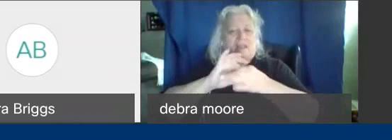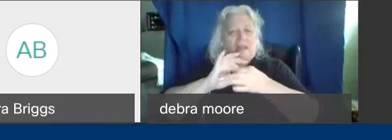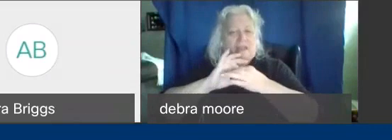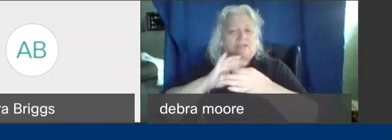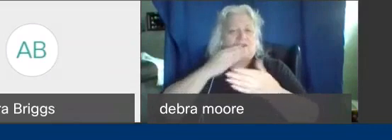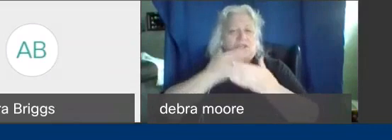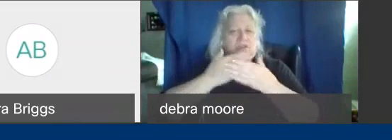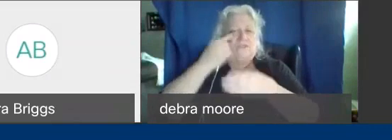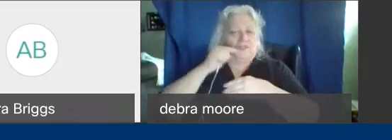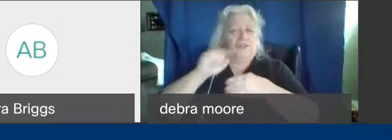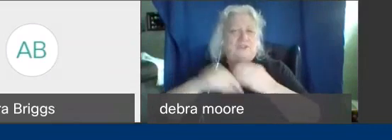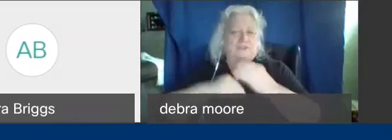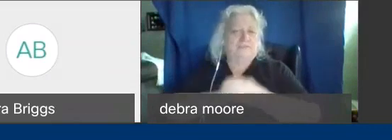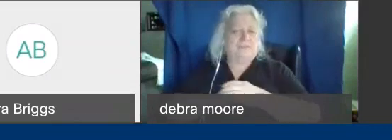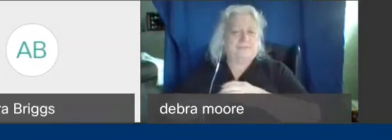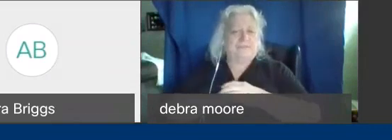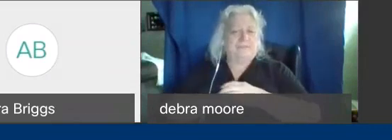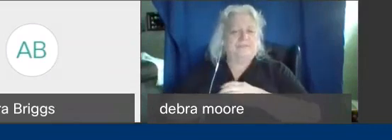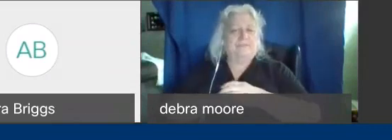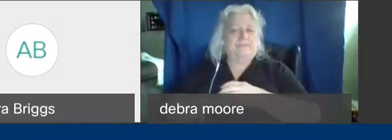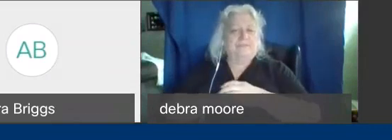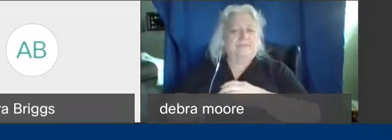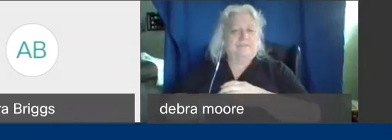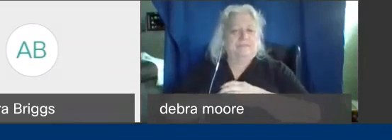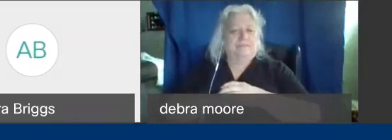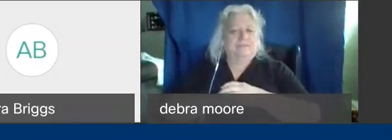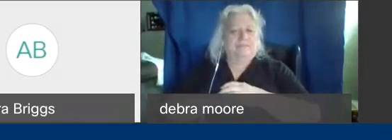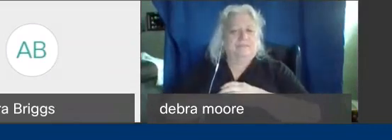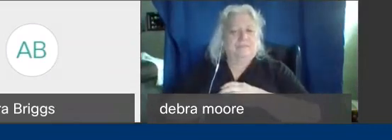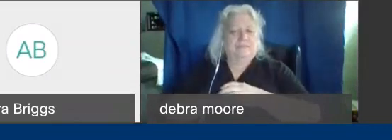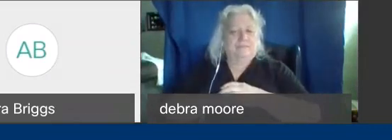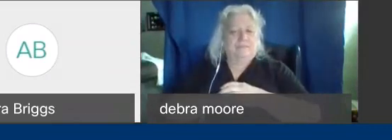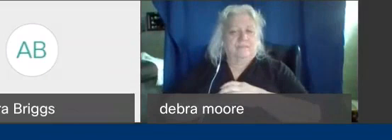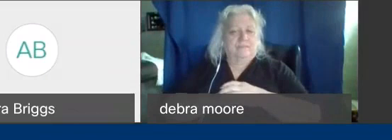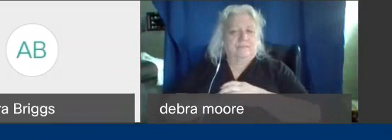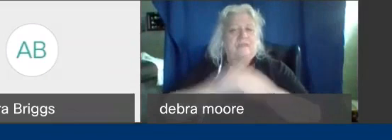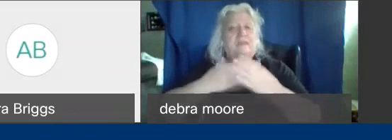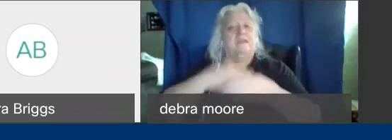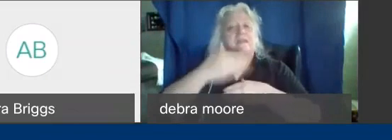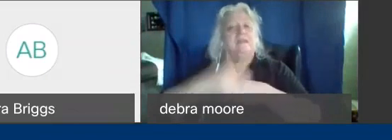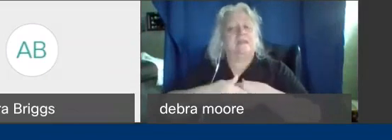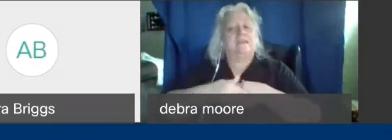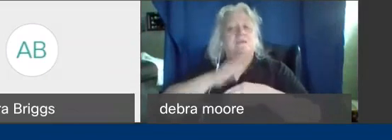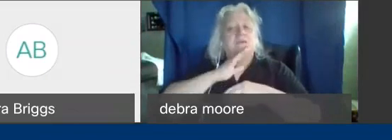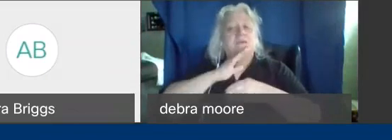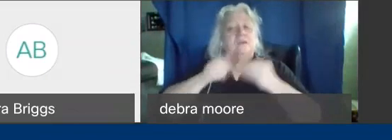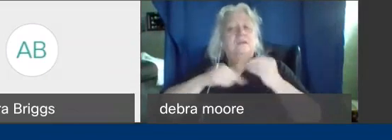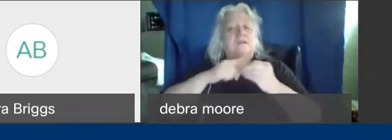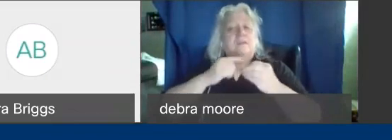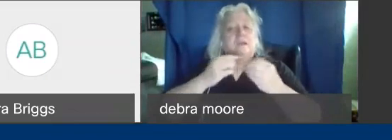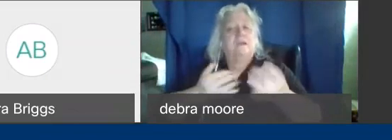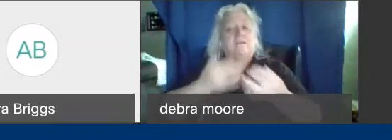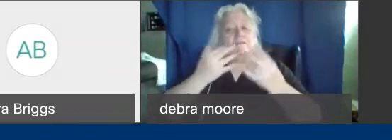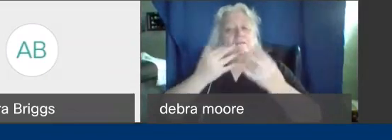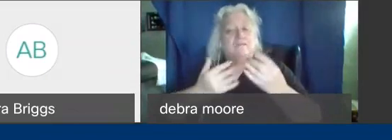sources, should I say, for information if you need. So next, we're going to move on to discussing fire safety,